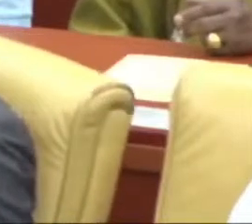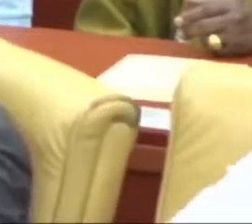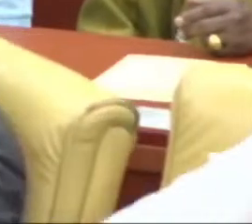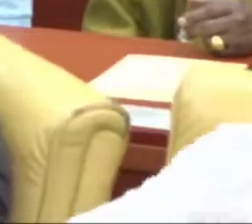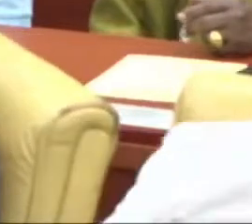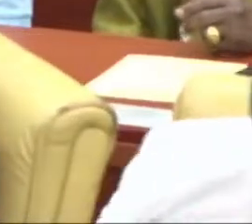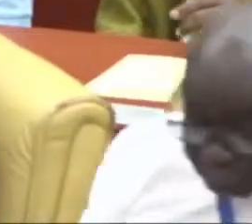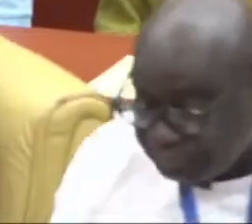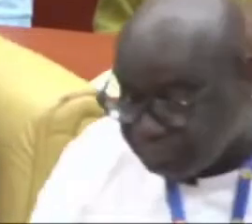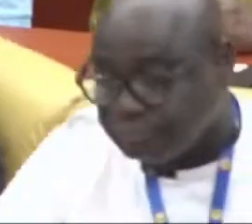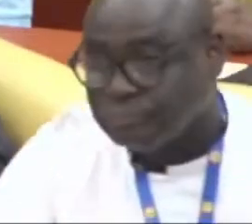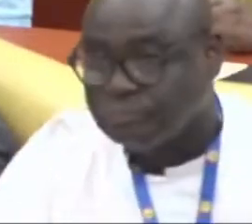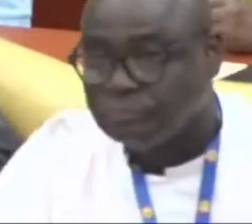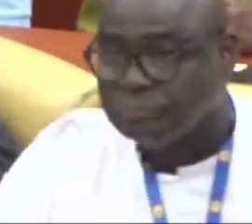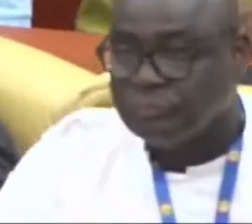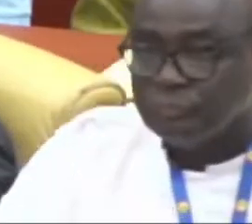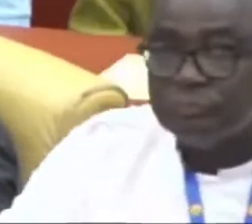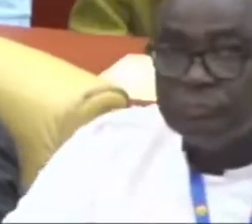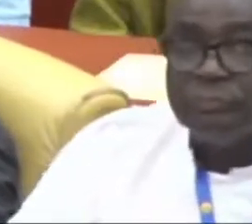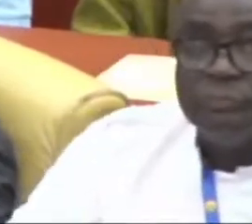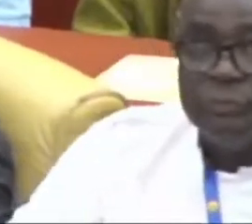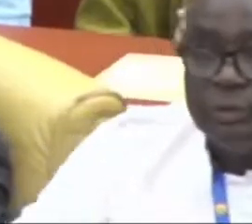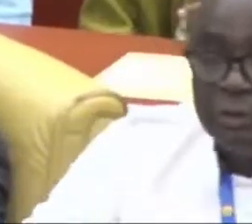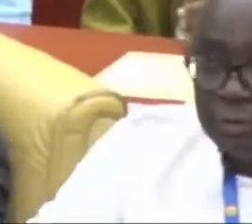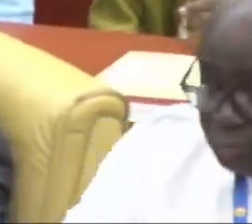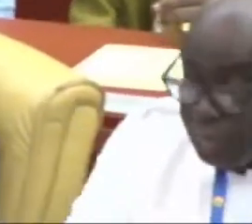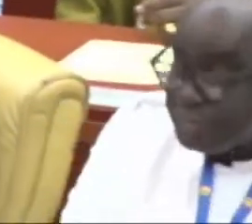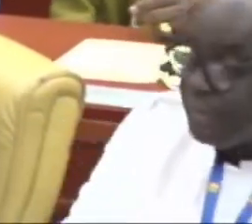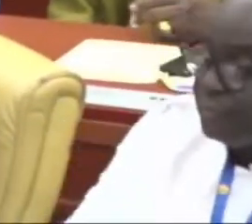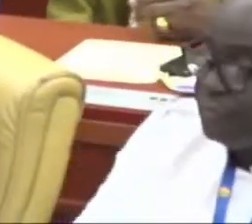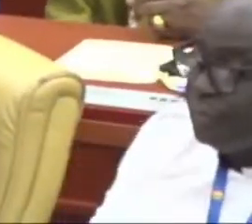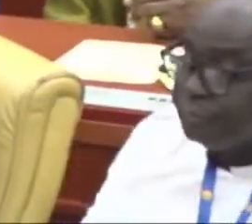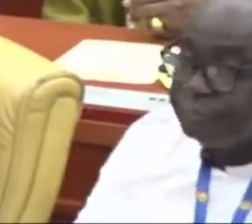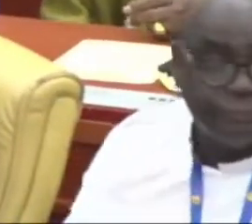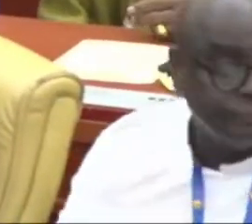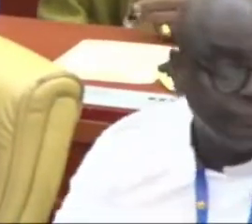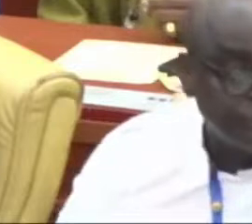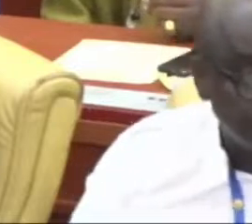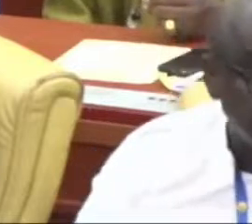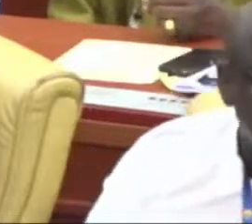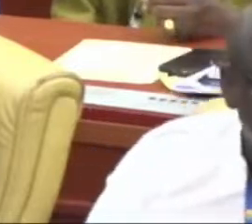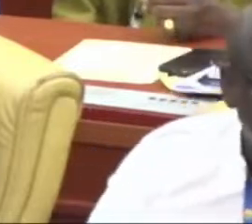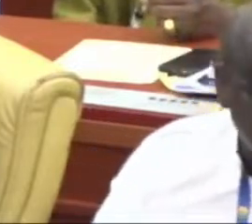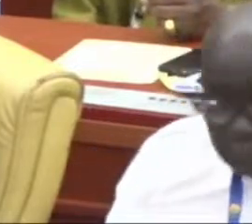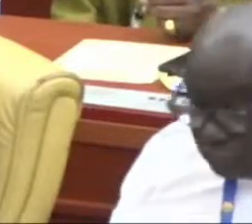All members, Mr. page Speaker. 8. Mr. Speaker.